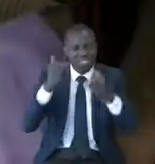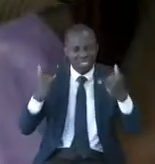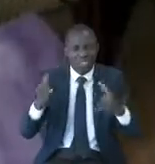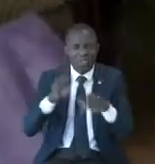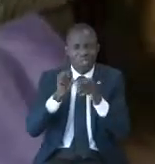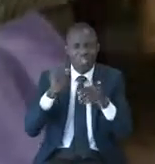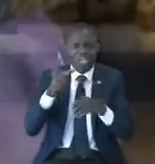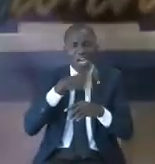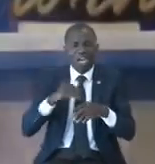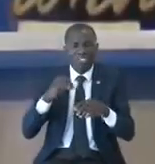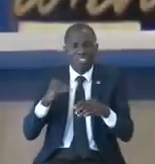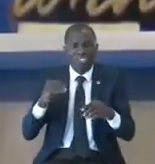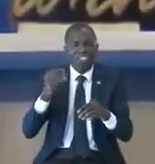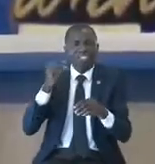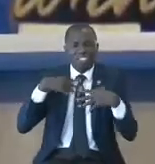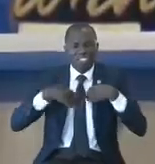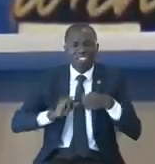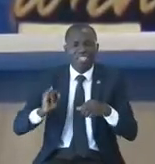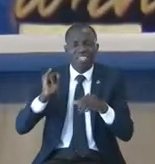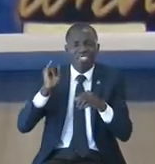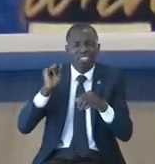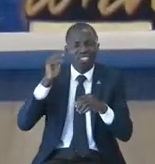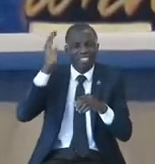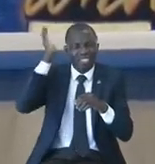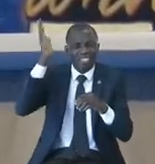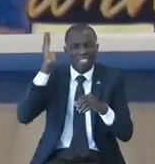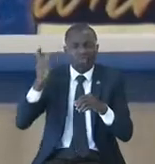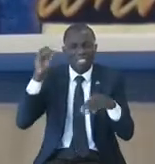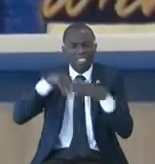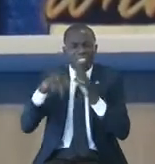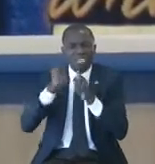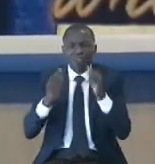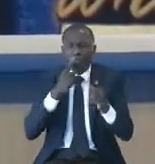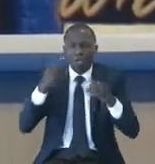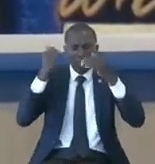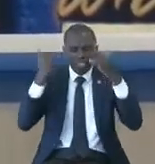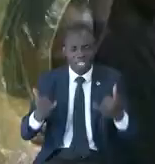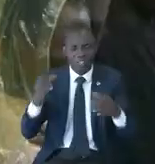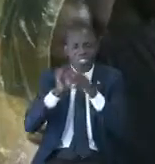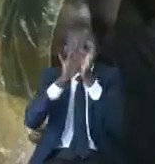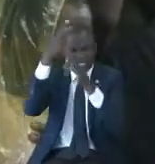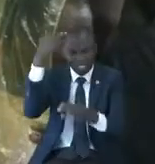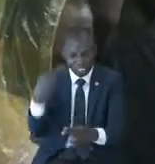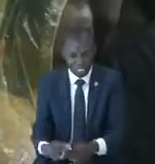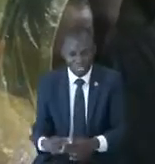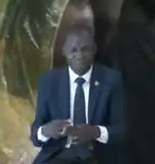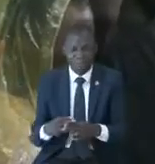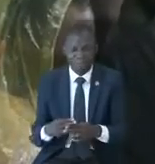And healing testimony in every mouth now, in Jesus' name. Yes.